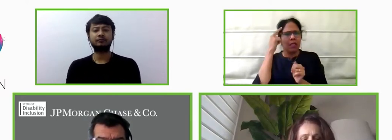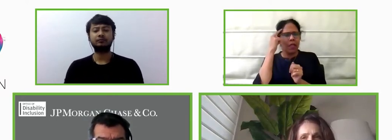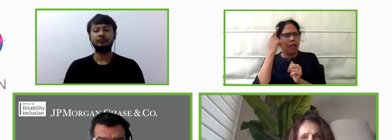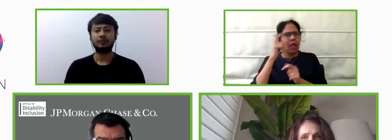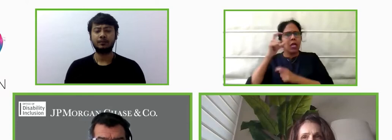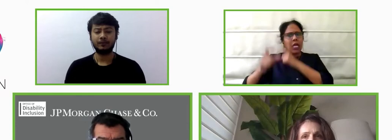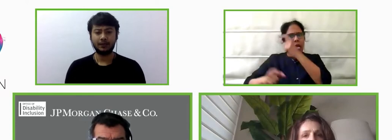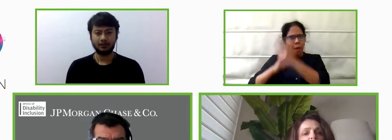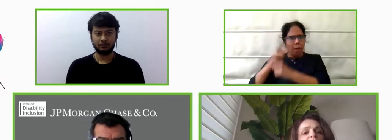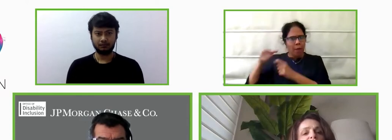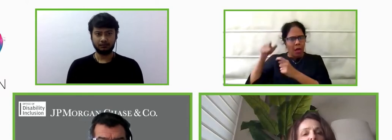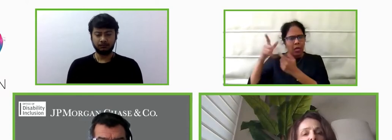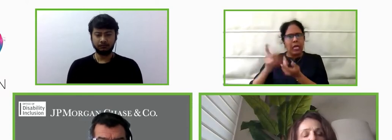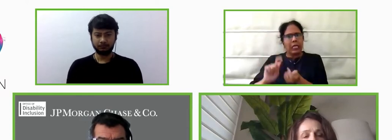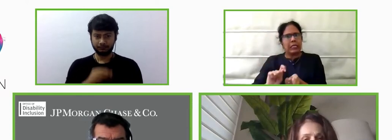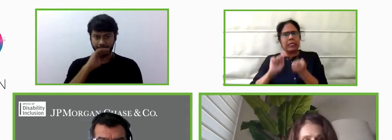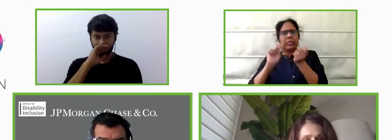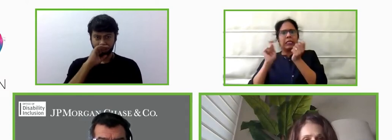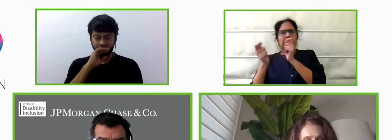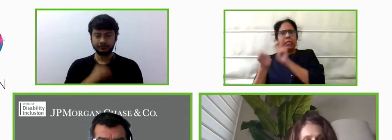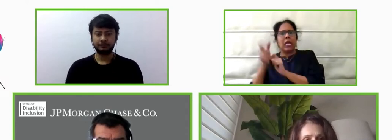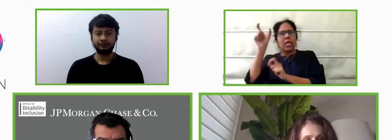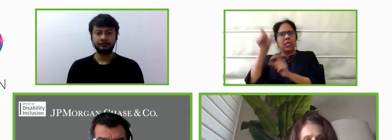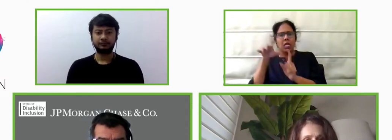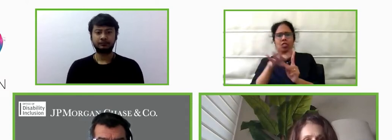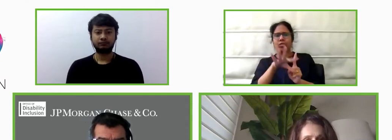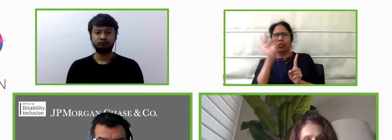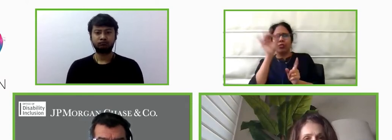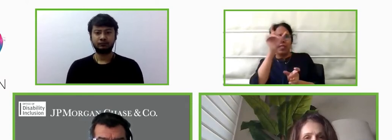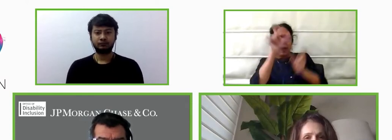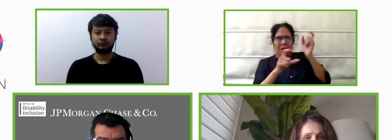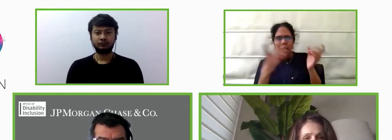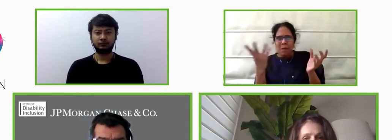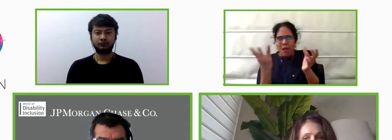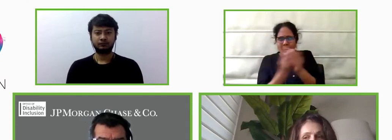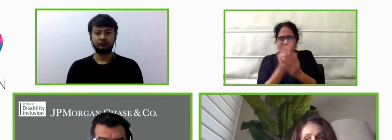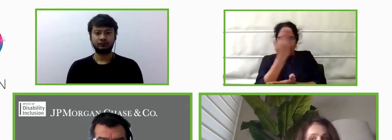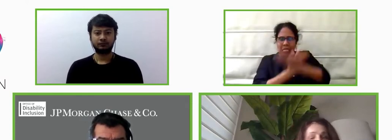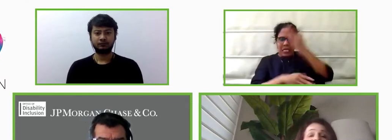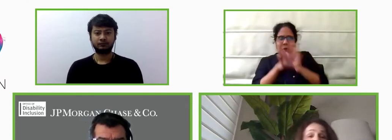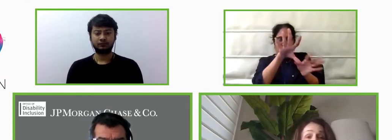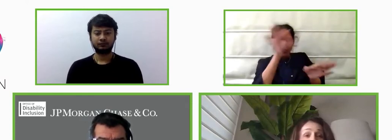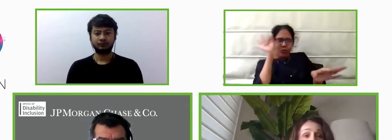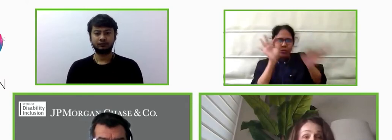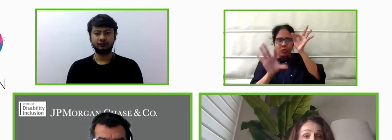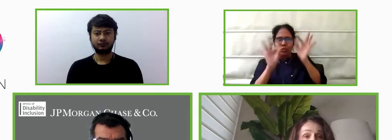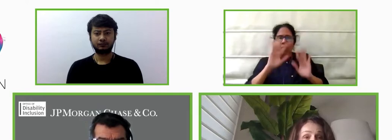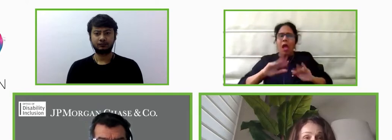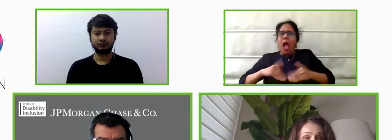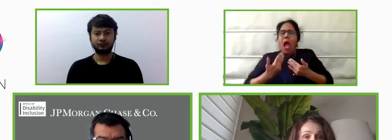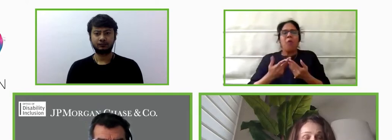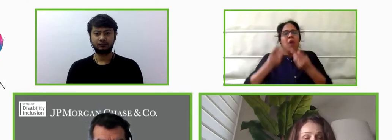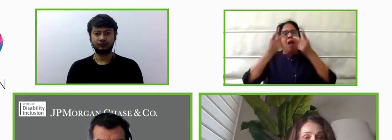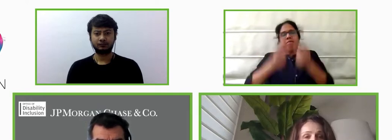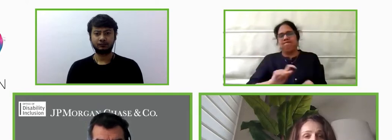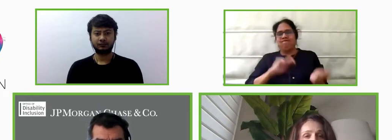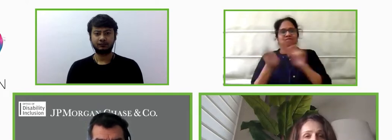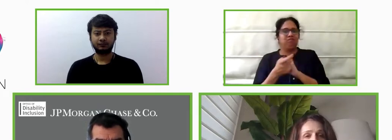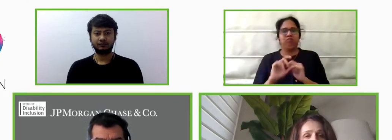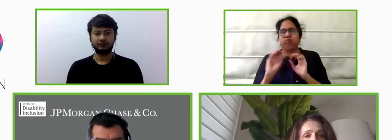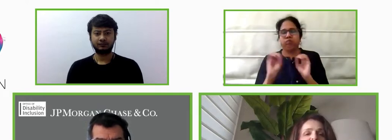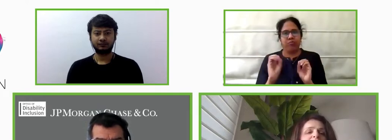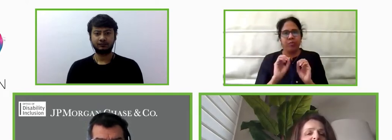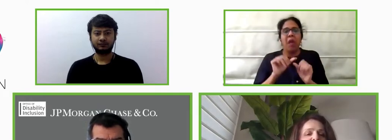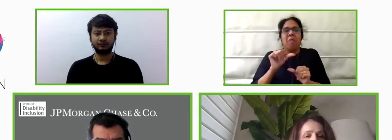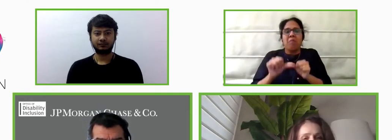companies could become employers of choice for people with disabilities? Obviously, that doesn't happen overnight. There's a process. But what